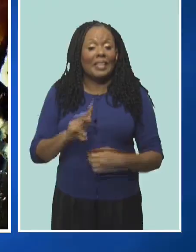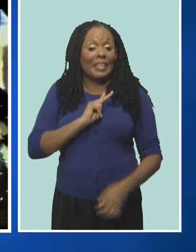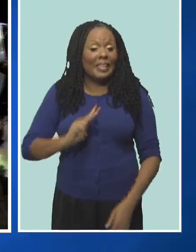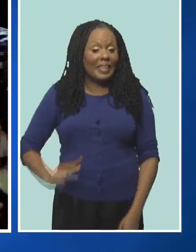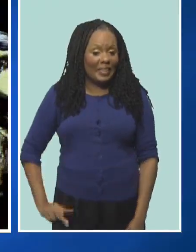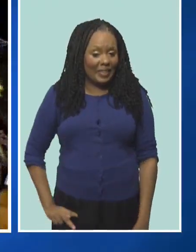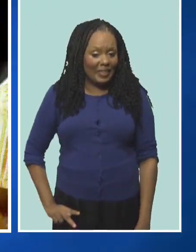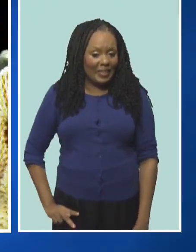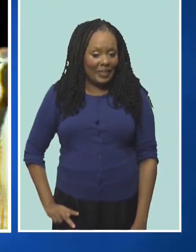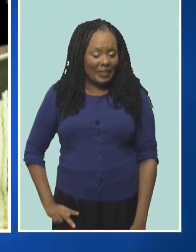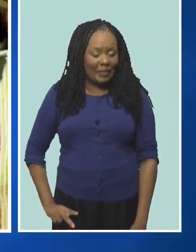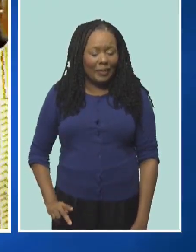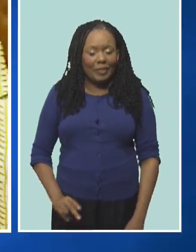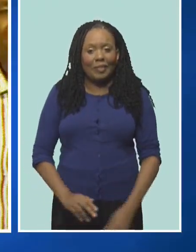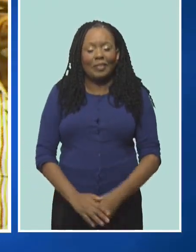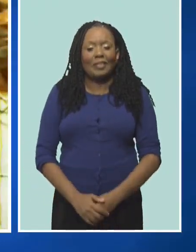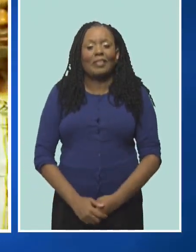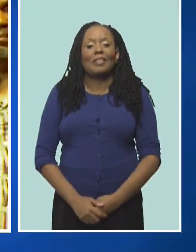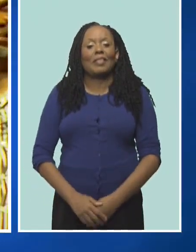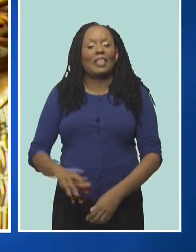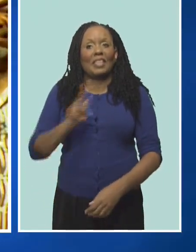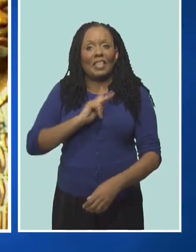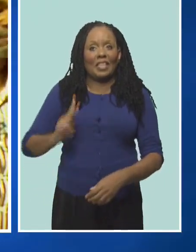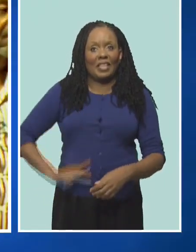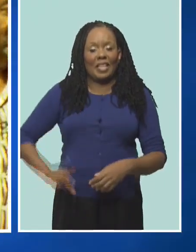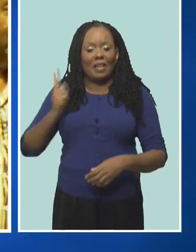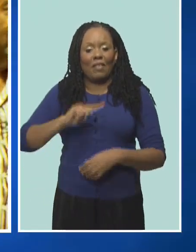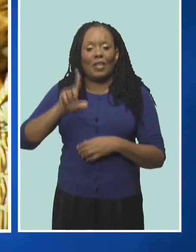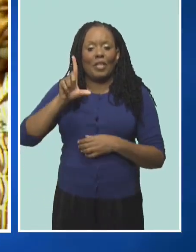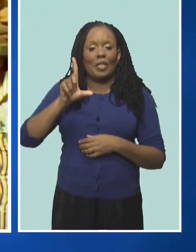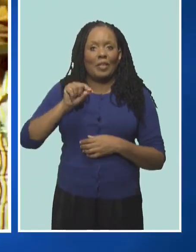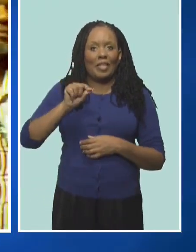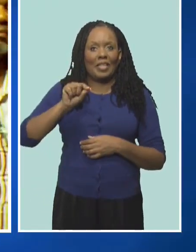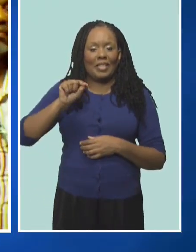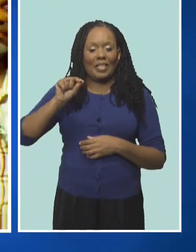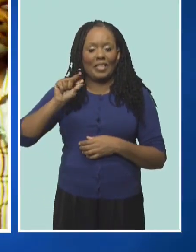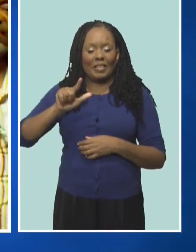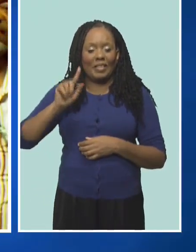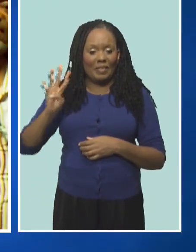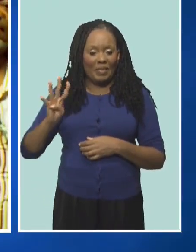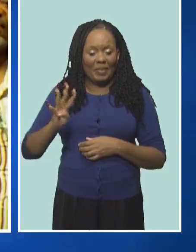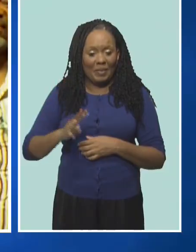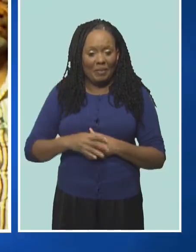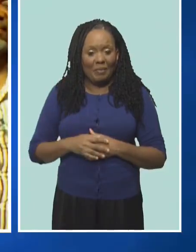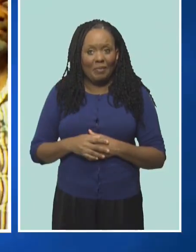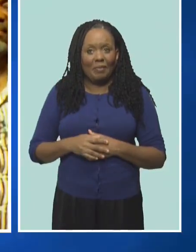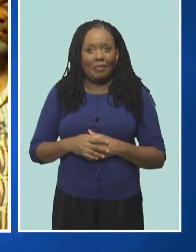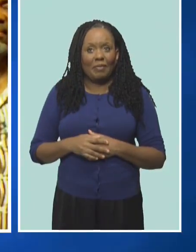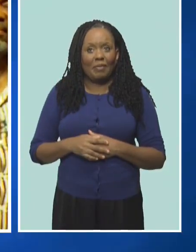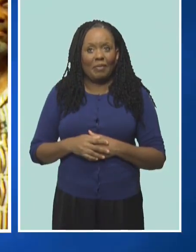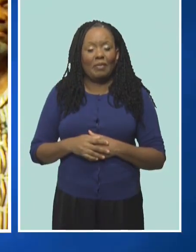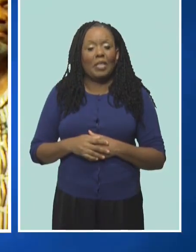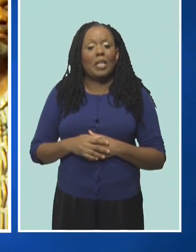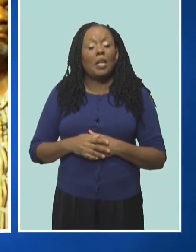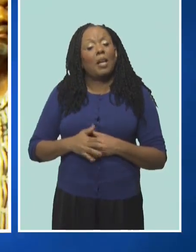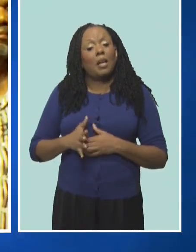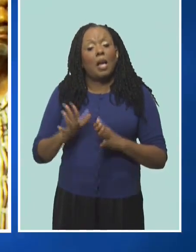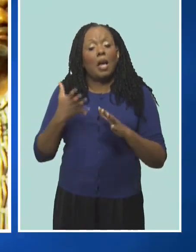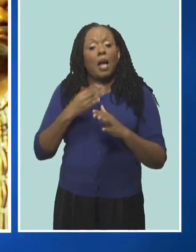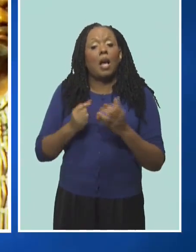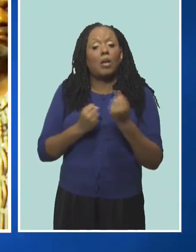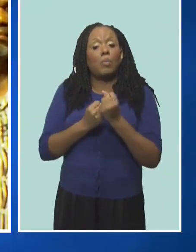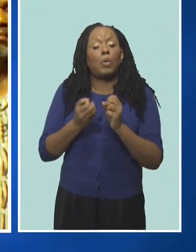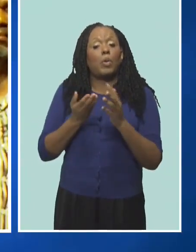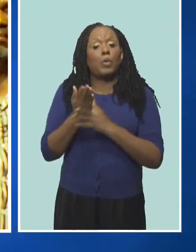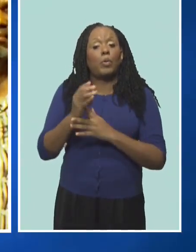King, Monarch of Barbados for 2024, sponsored by Courtesy Garage Limited,